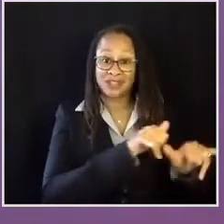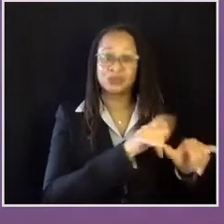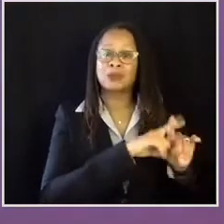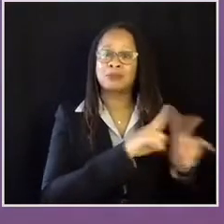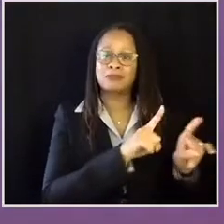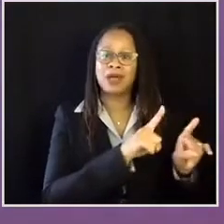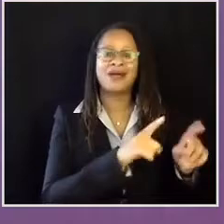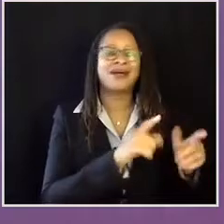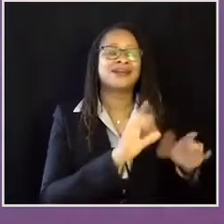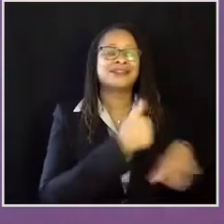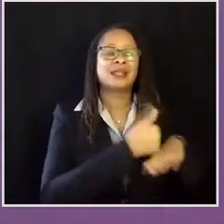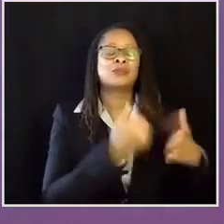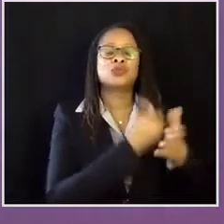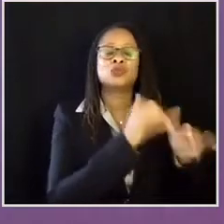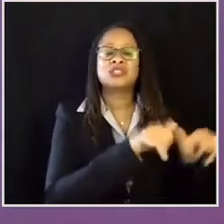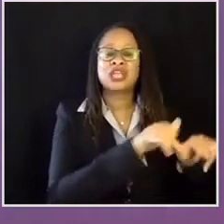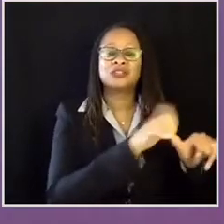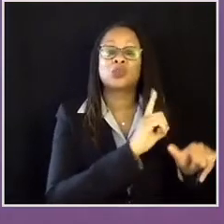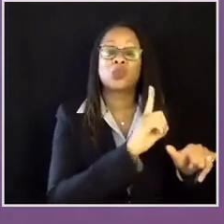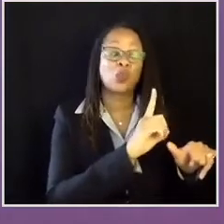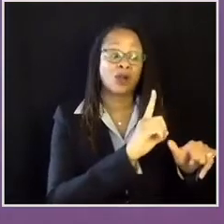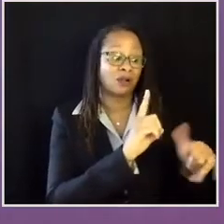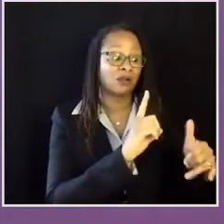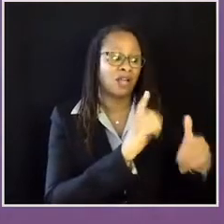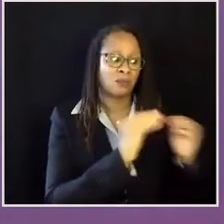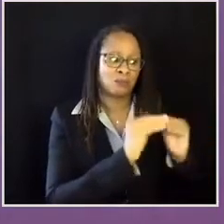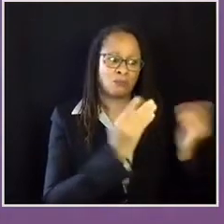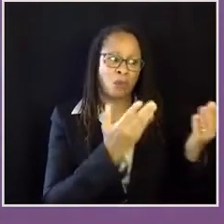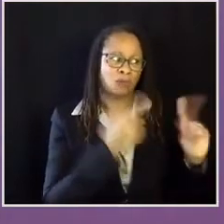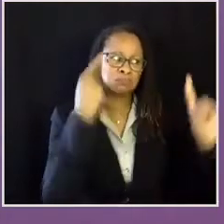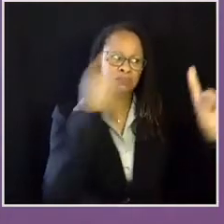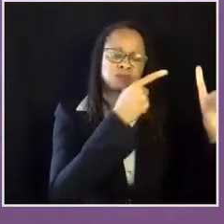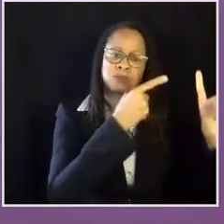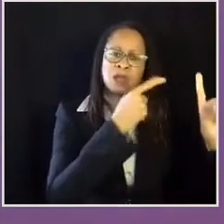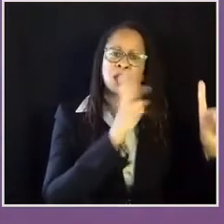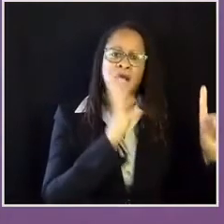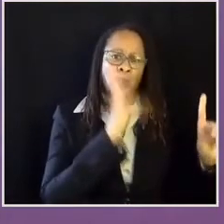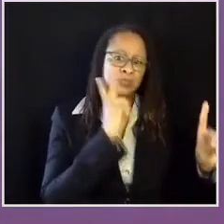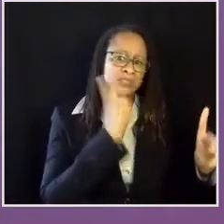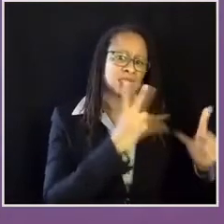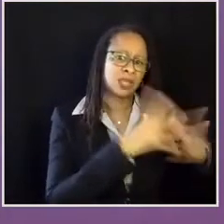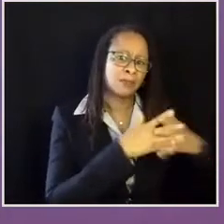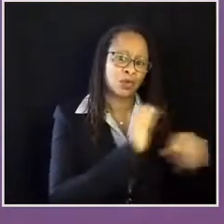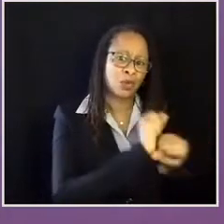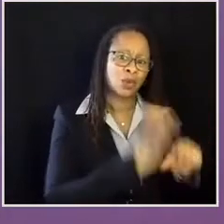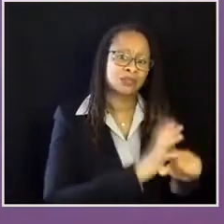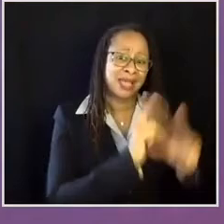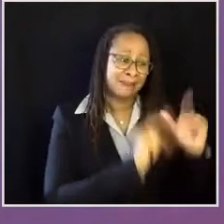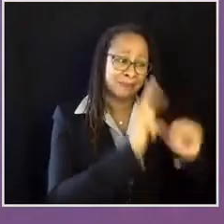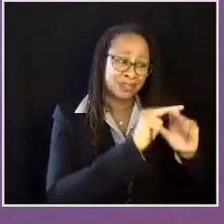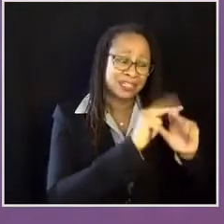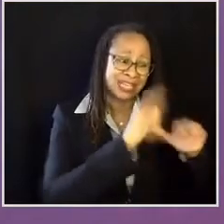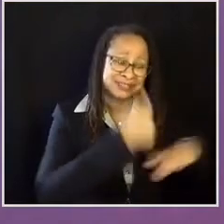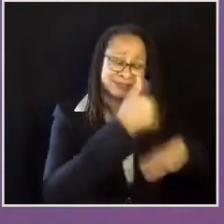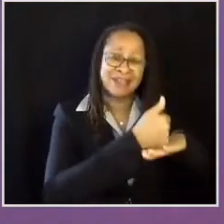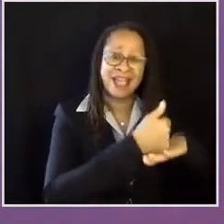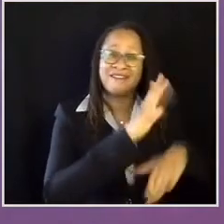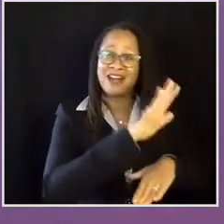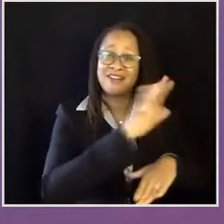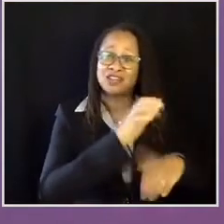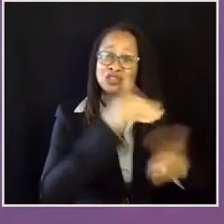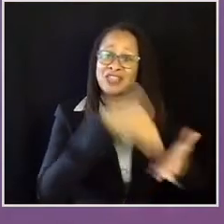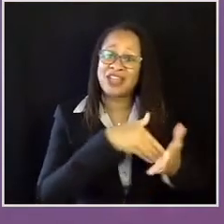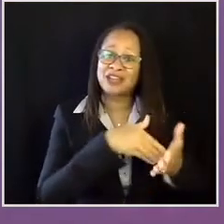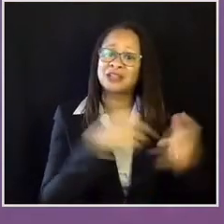meet. I'll also see American workers building and installing 500,000